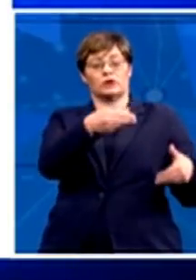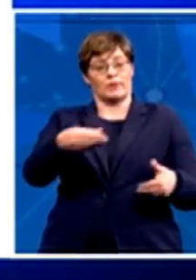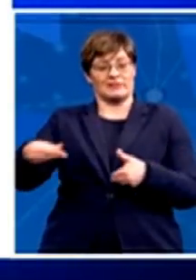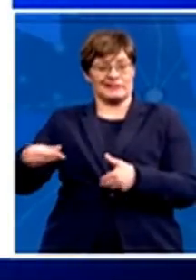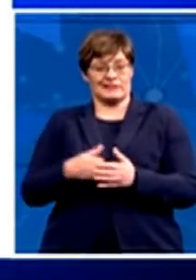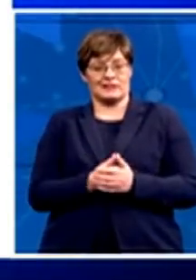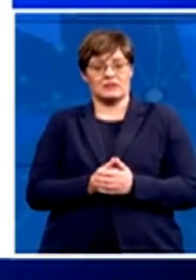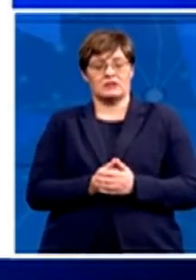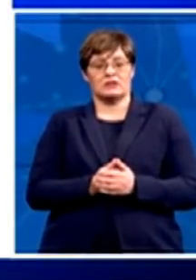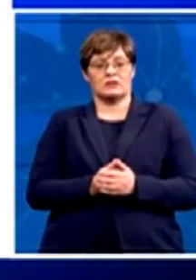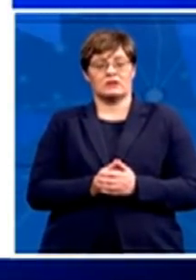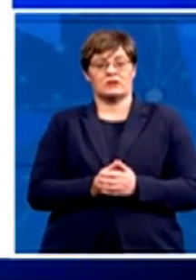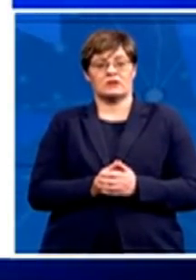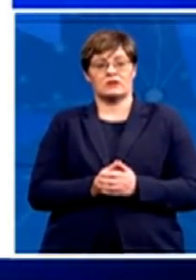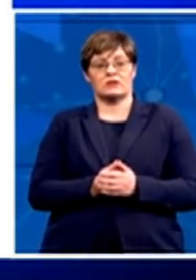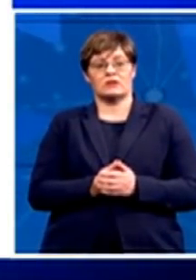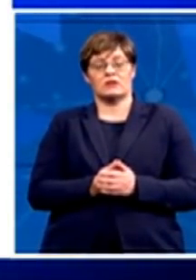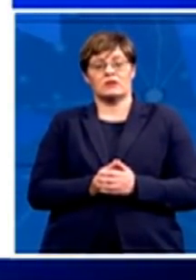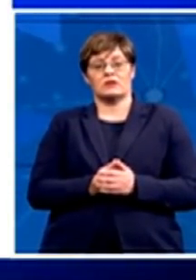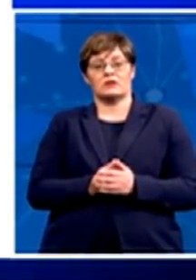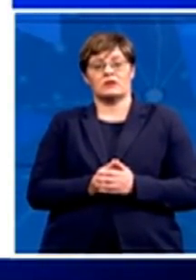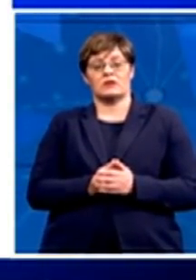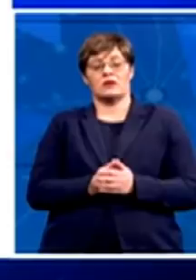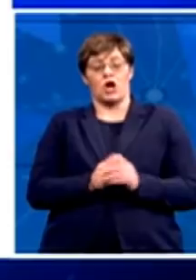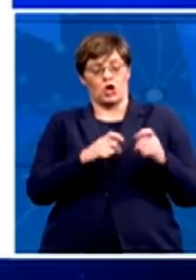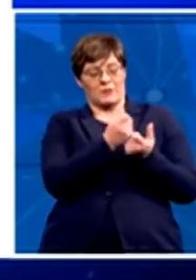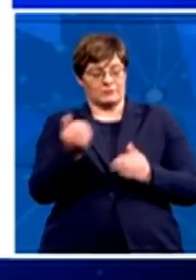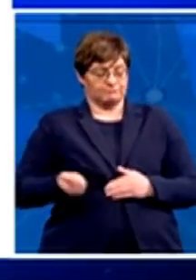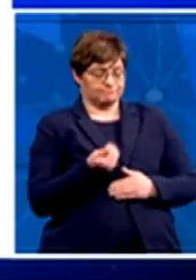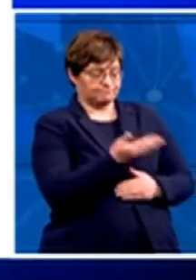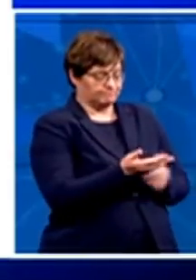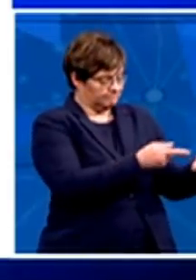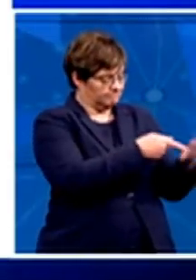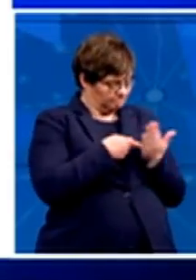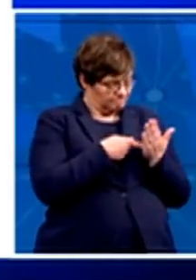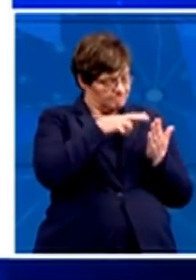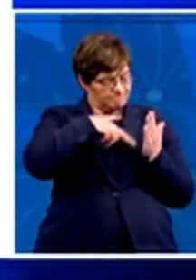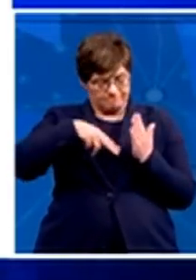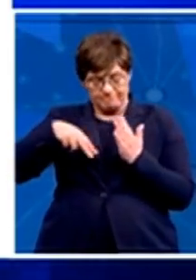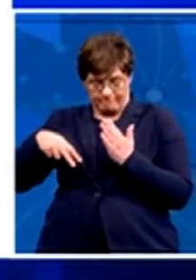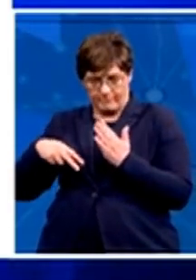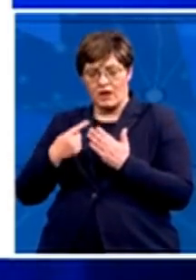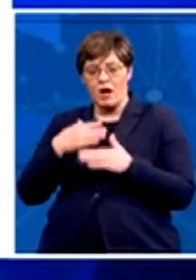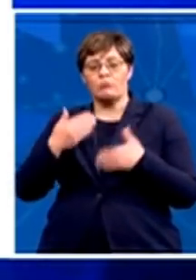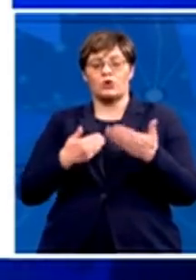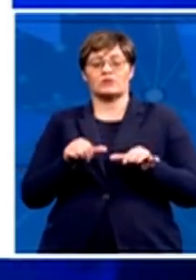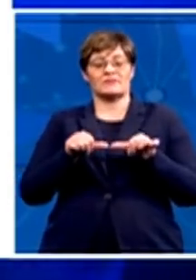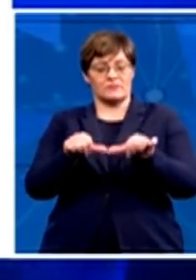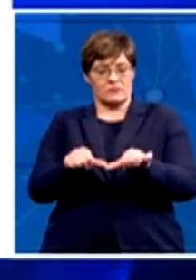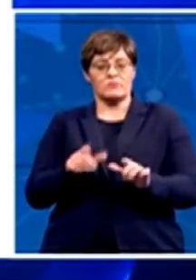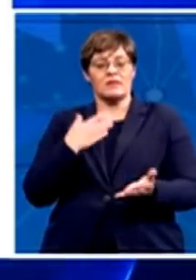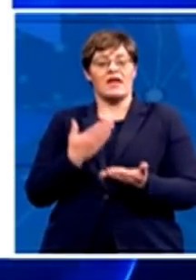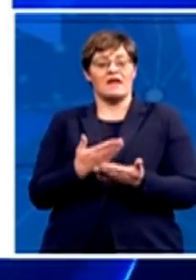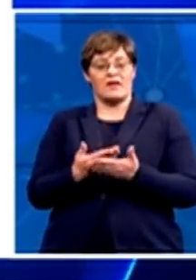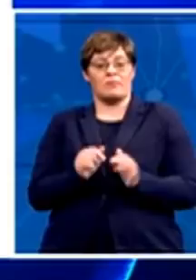with whilst conducting the process, we are of the view that these should be made available to the public unless there are